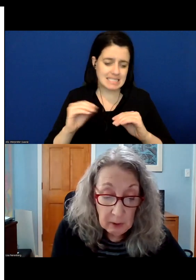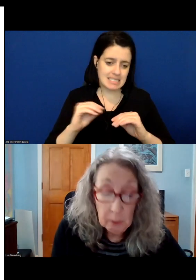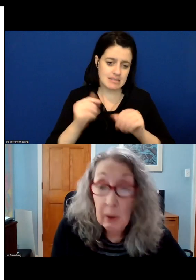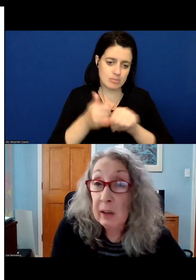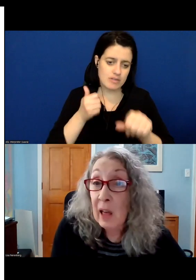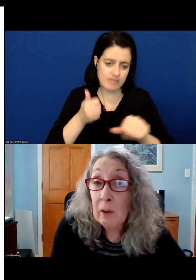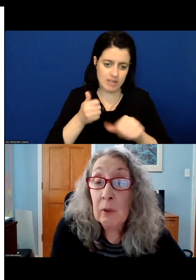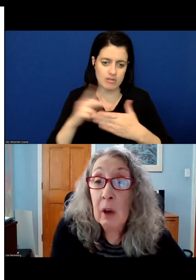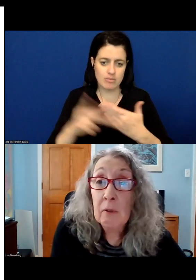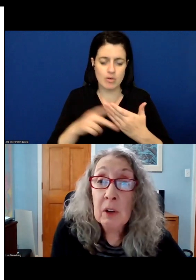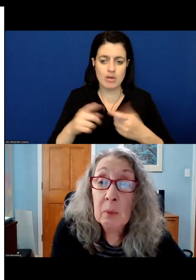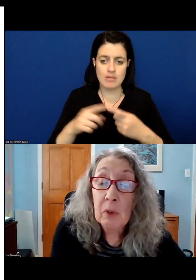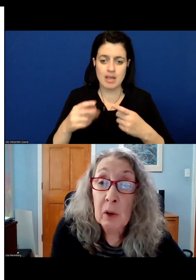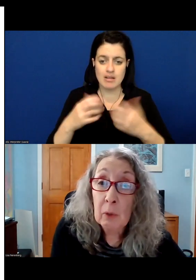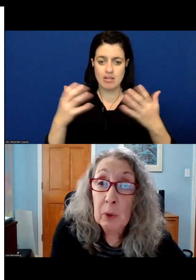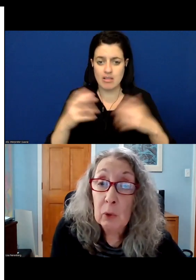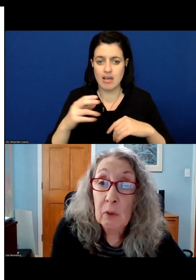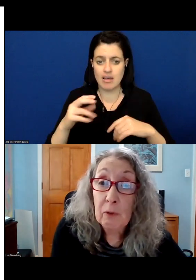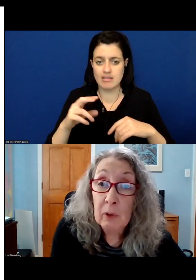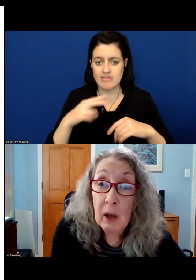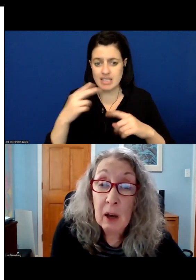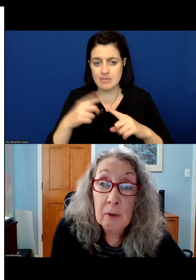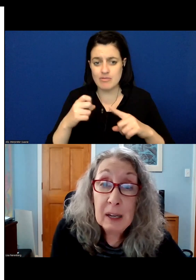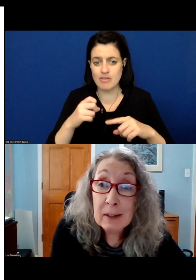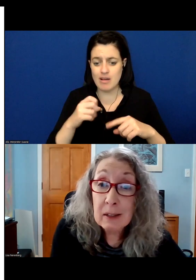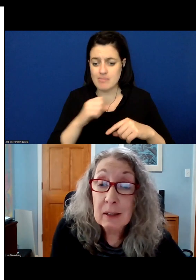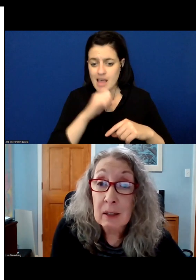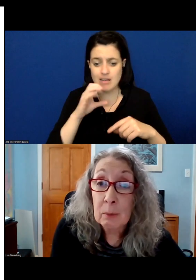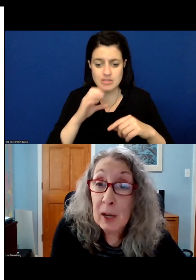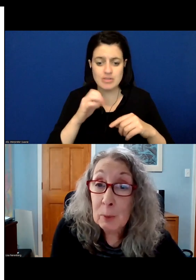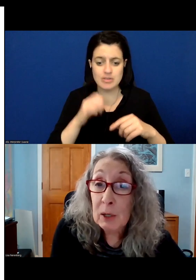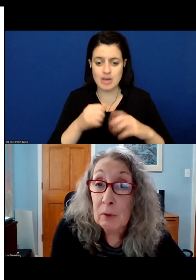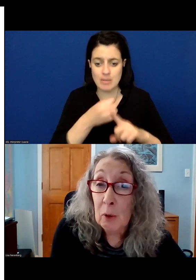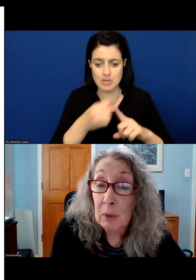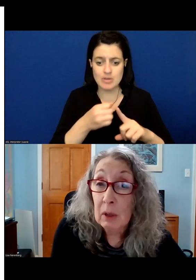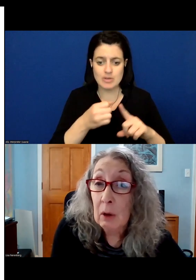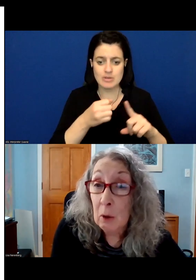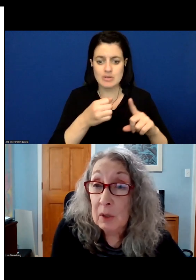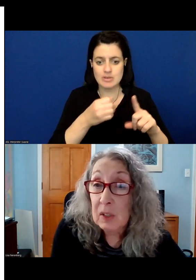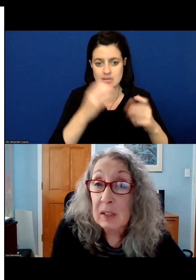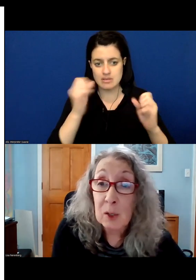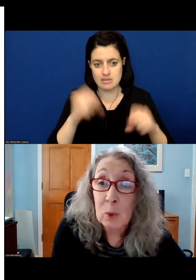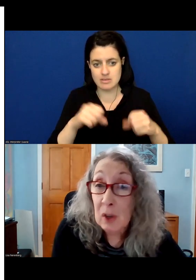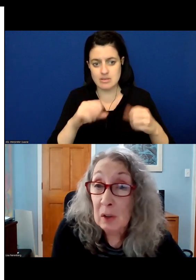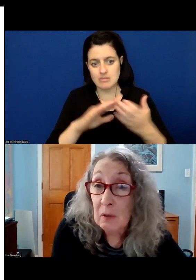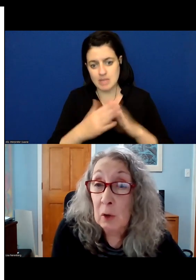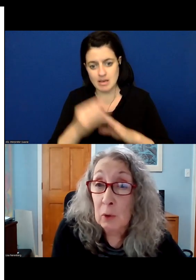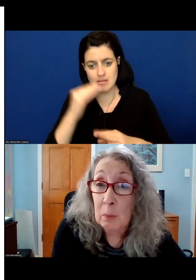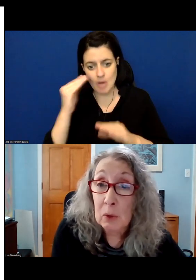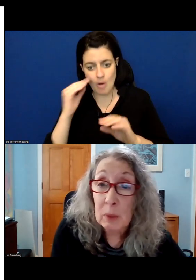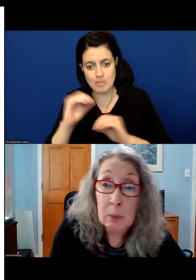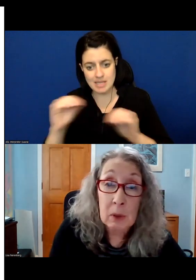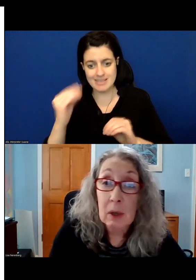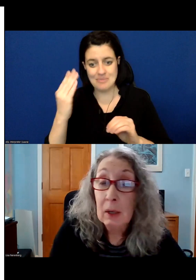And a lot of victims of elder abuse face the prospect of homelessness as a result of